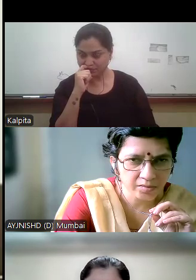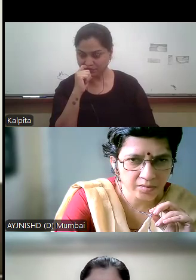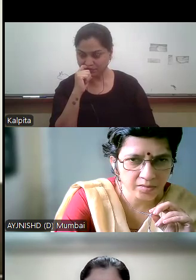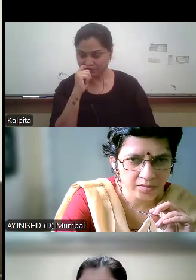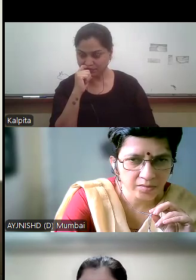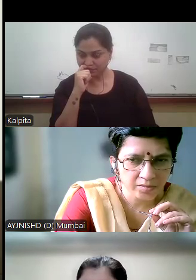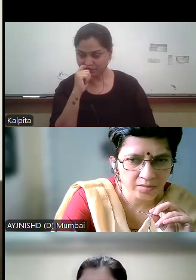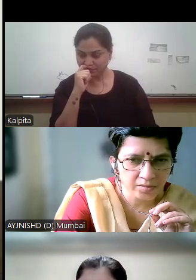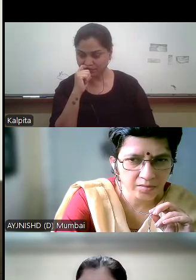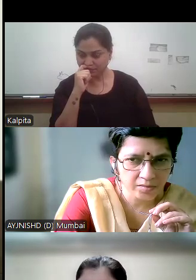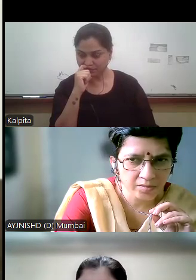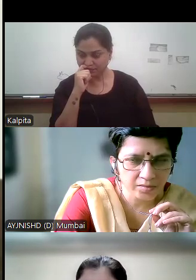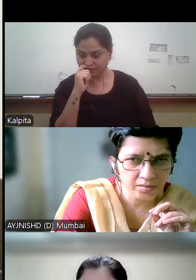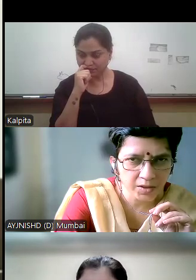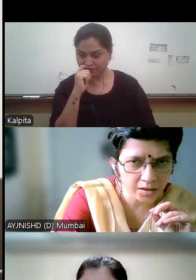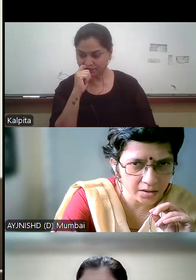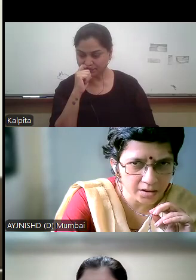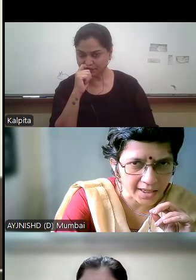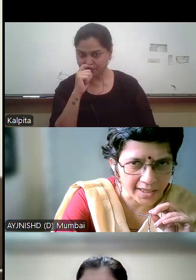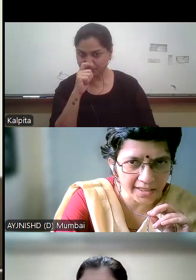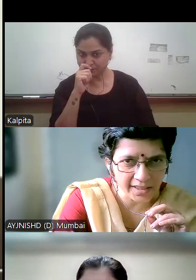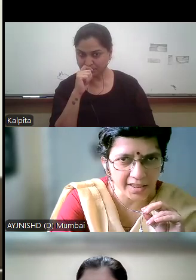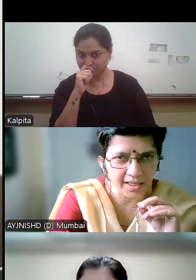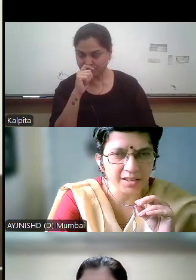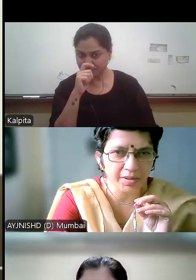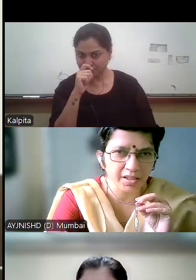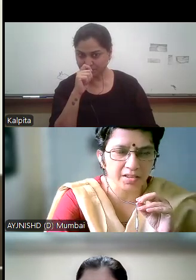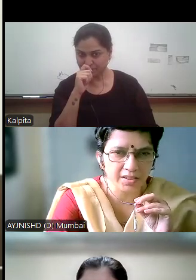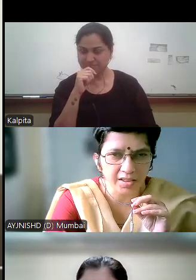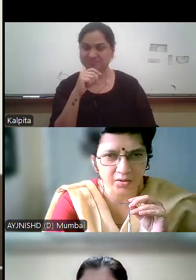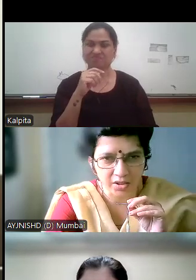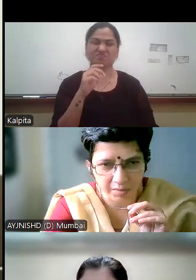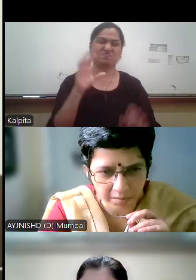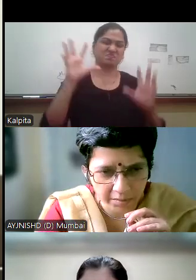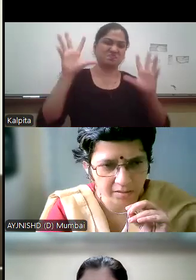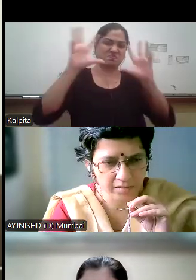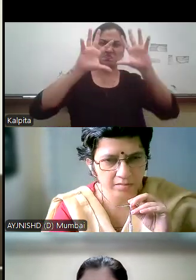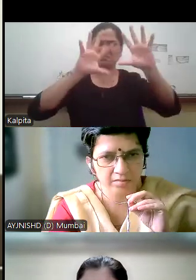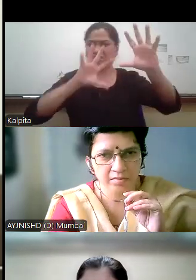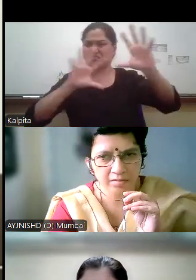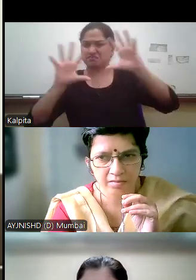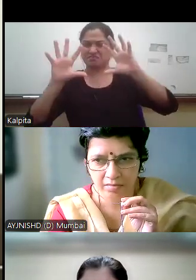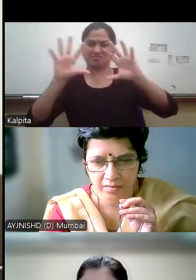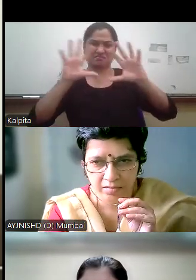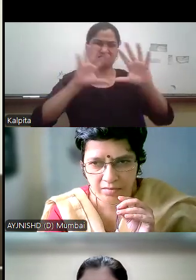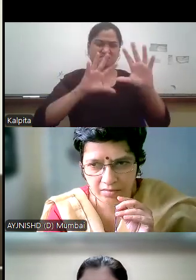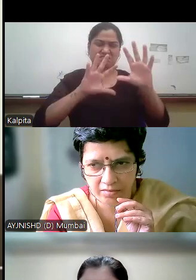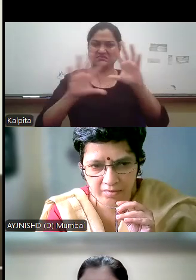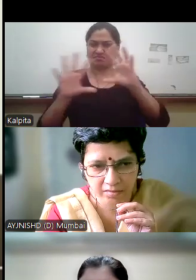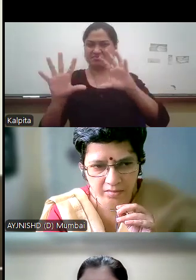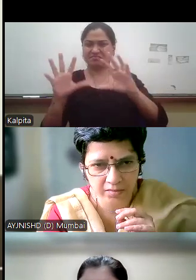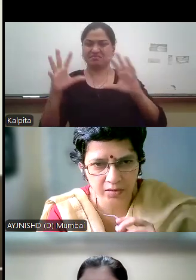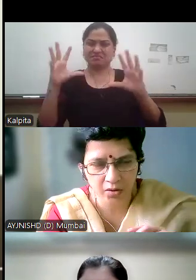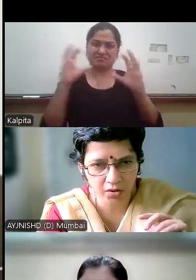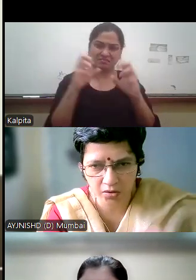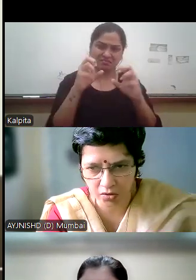Now it's audible and visible? The clarity is little less, but yeah, still it's okay, ma'am. I mean, Audio is